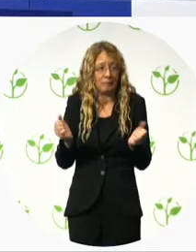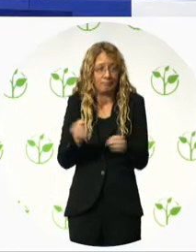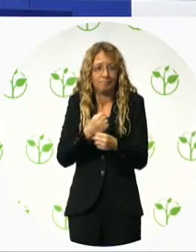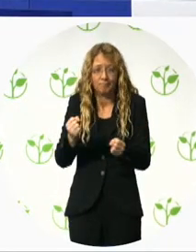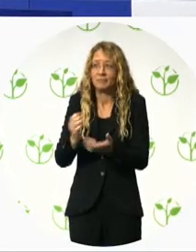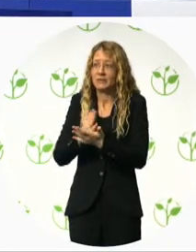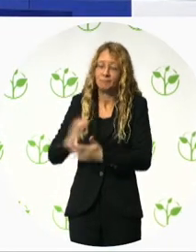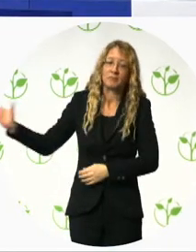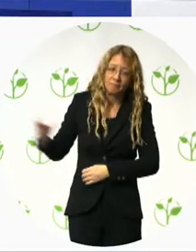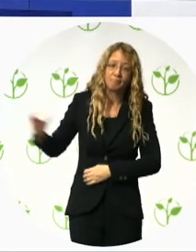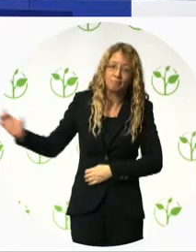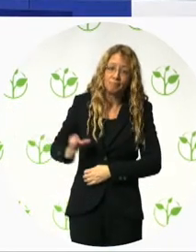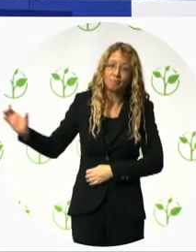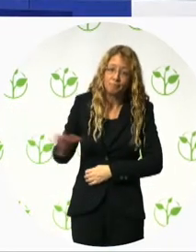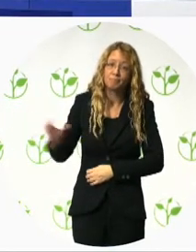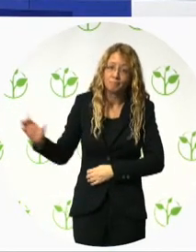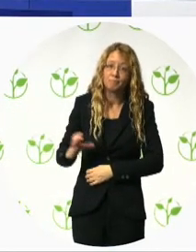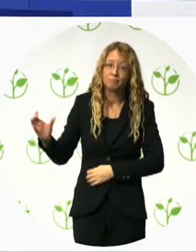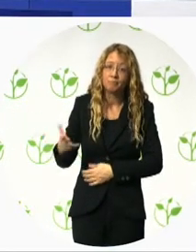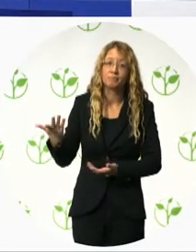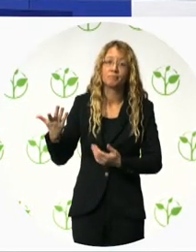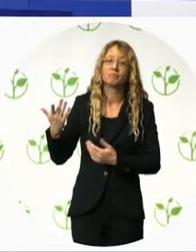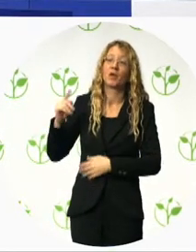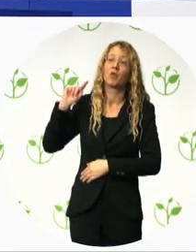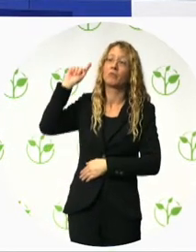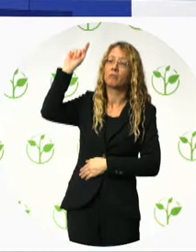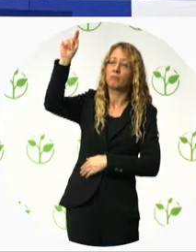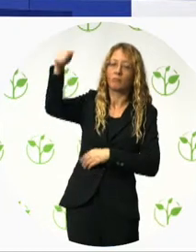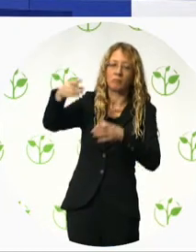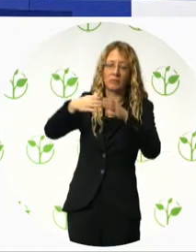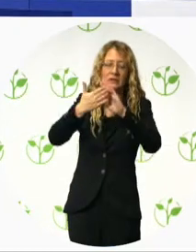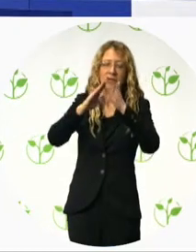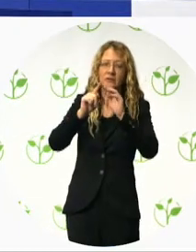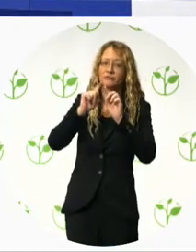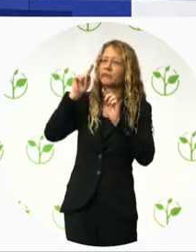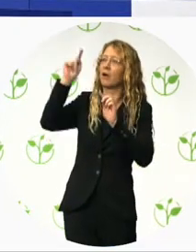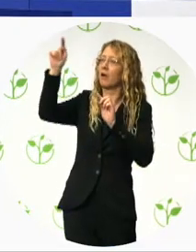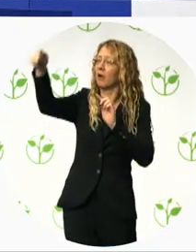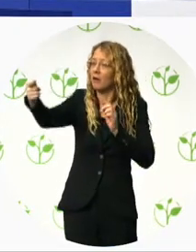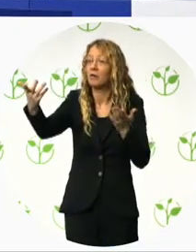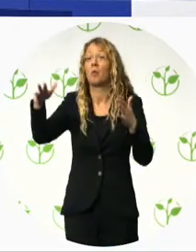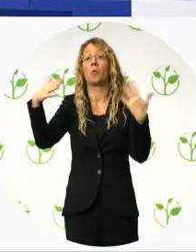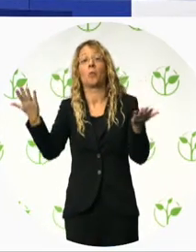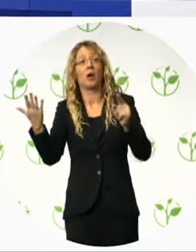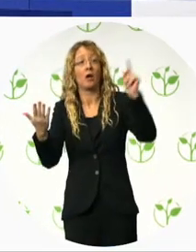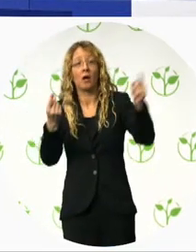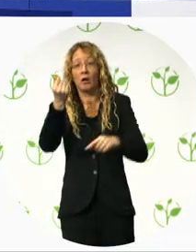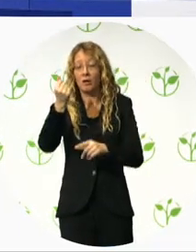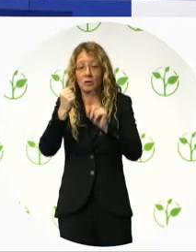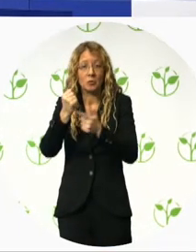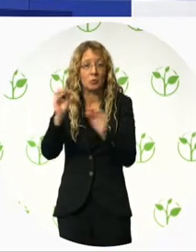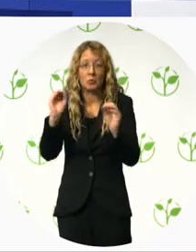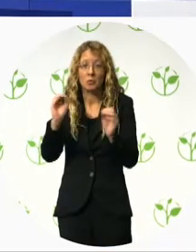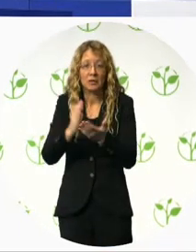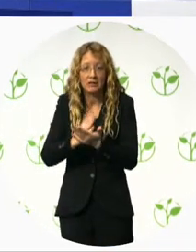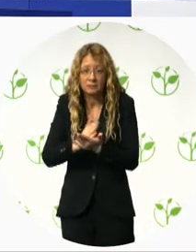countries where it is always represented as a cost. So the idea, of course, we don't want to replace the interpreter, but we want to keep the interpreter